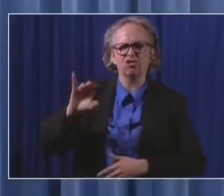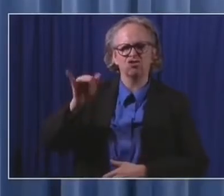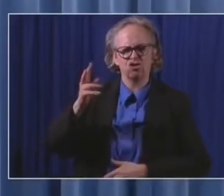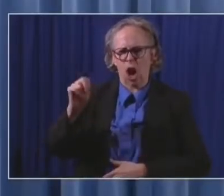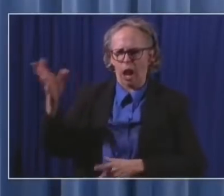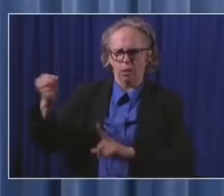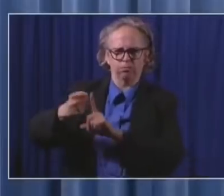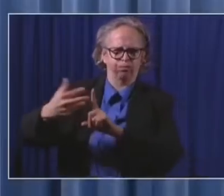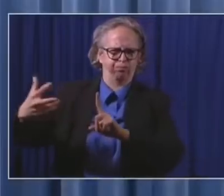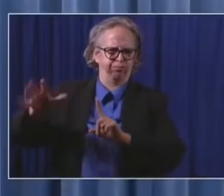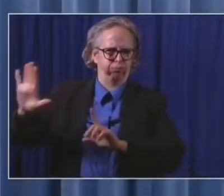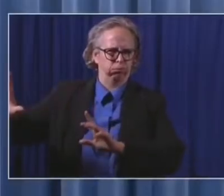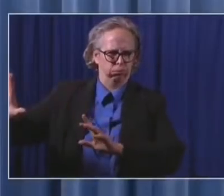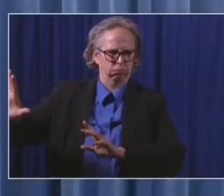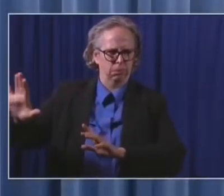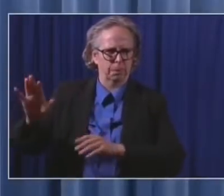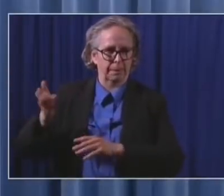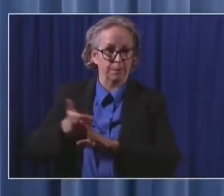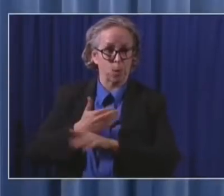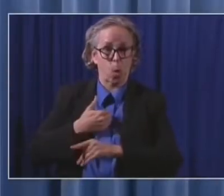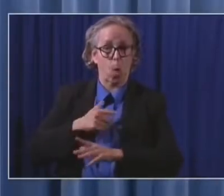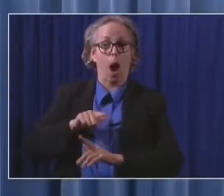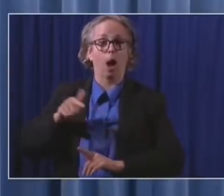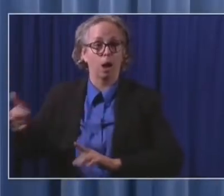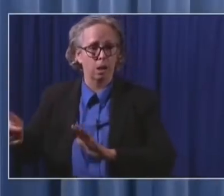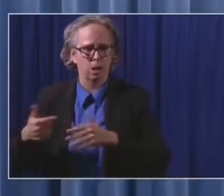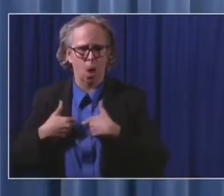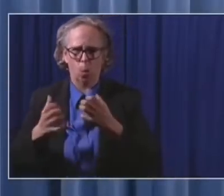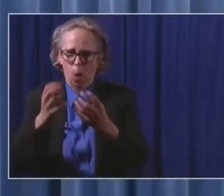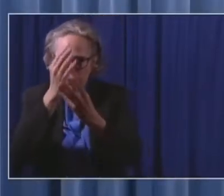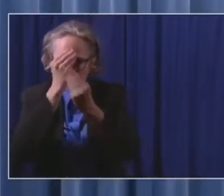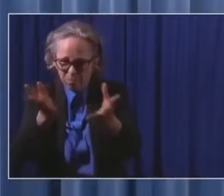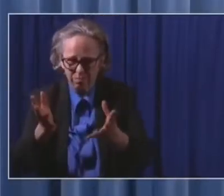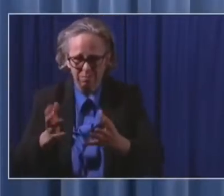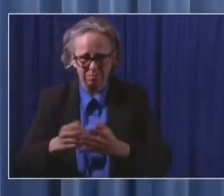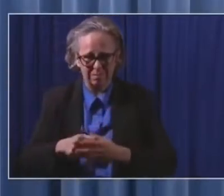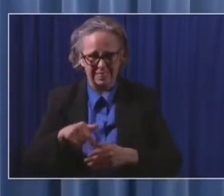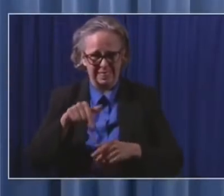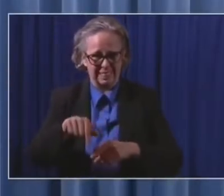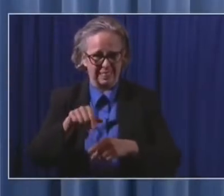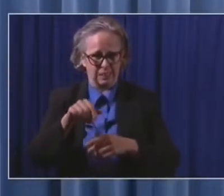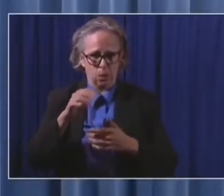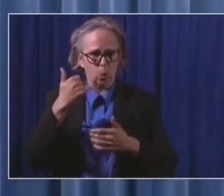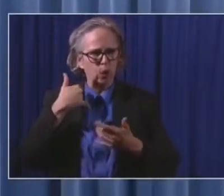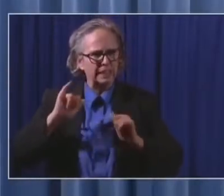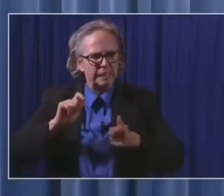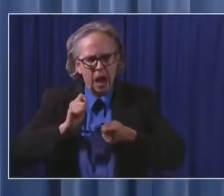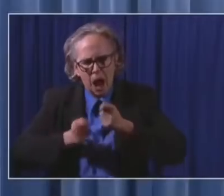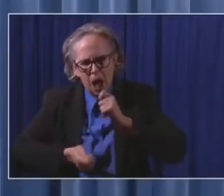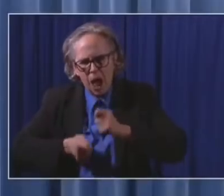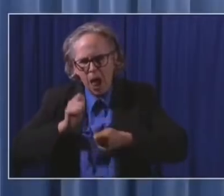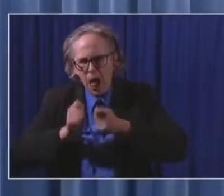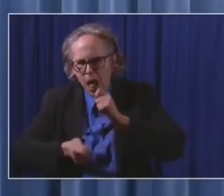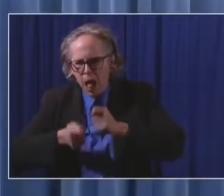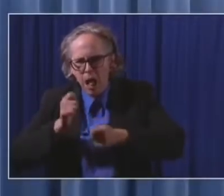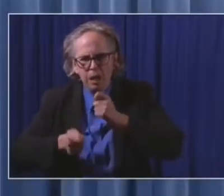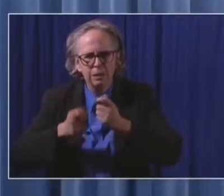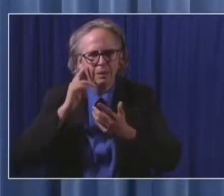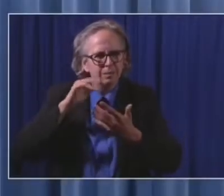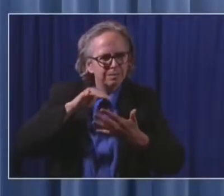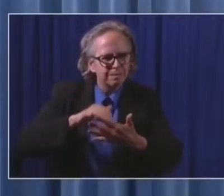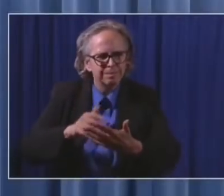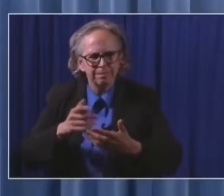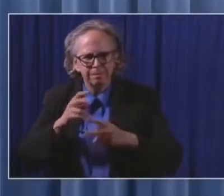in regard to that. I'll let John answer the rest of it, but let me just say that this is an evolving